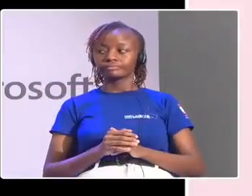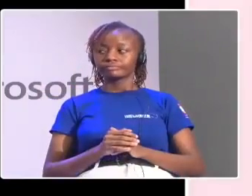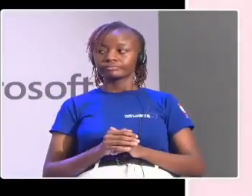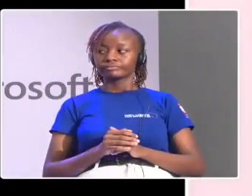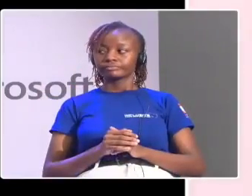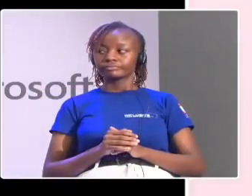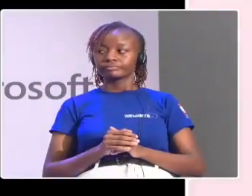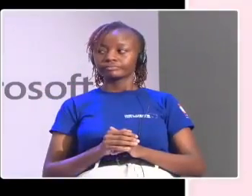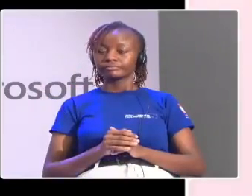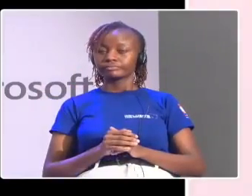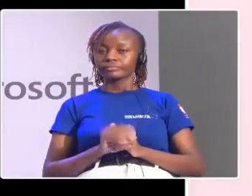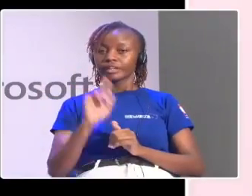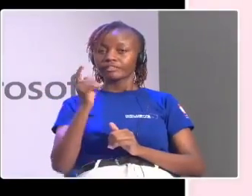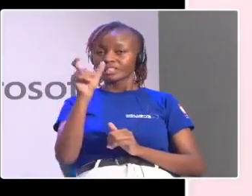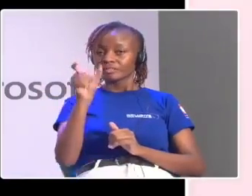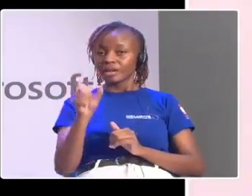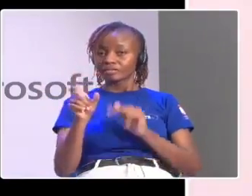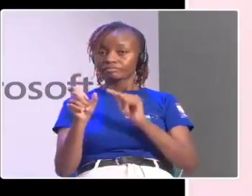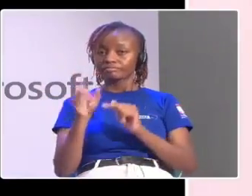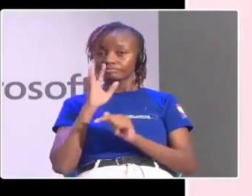The first person in our panel is